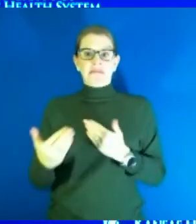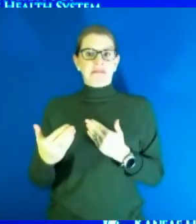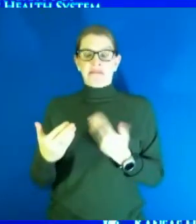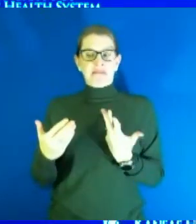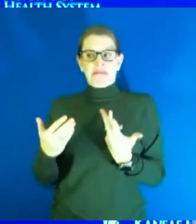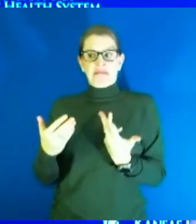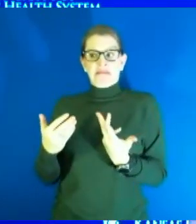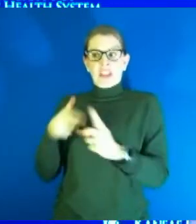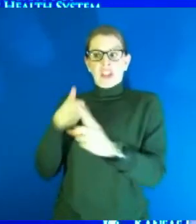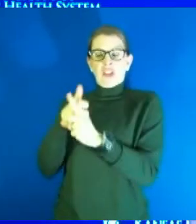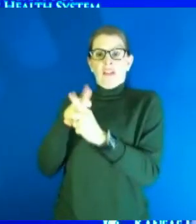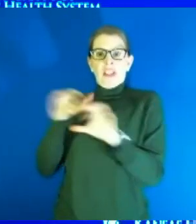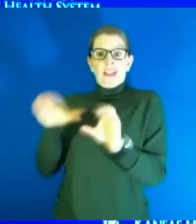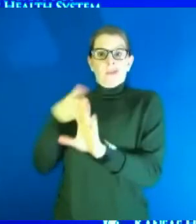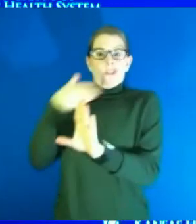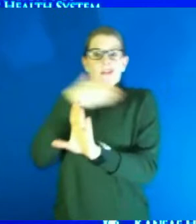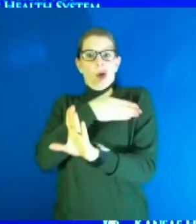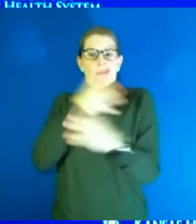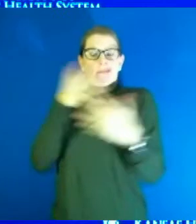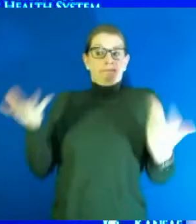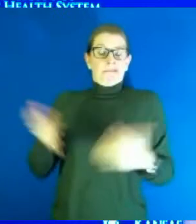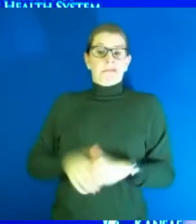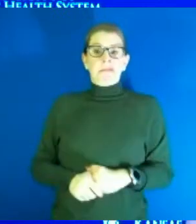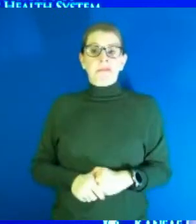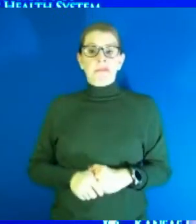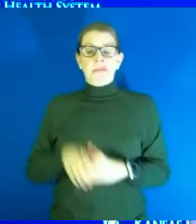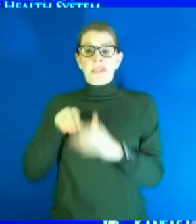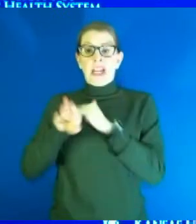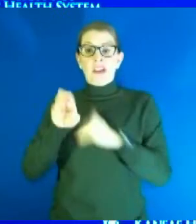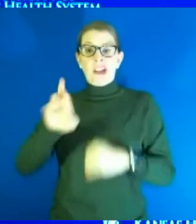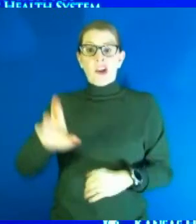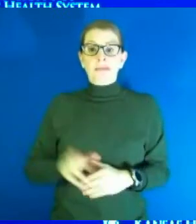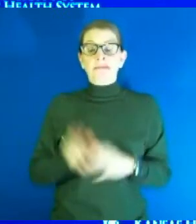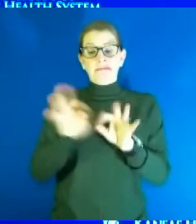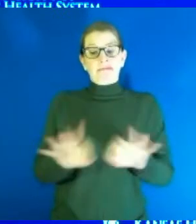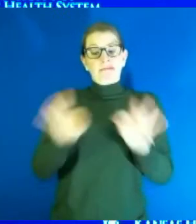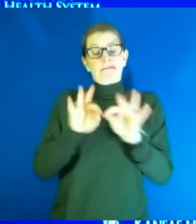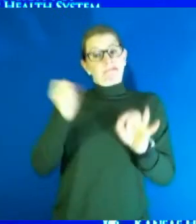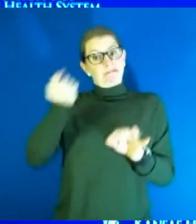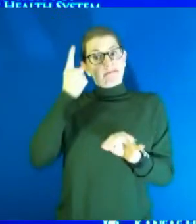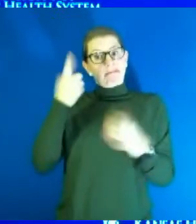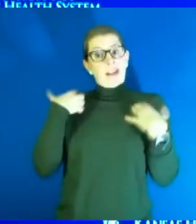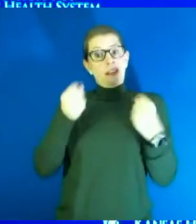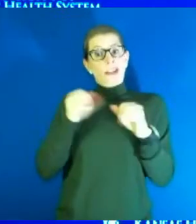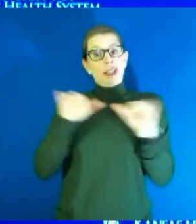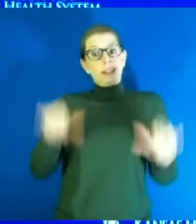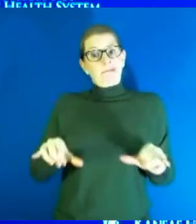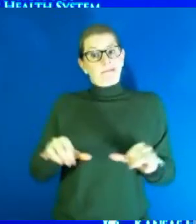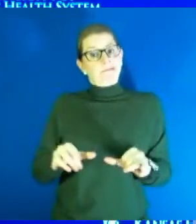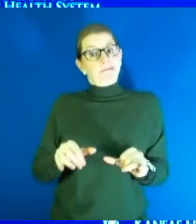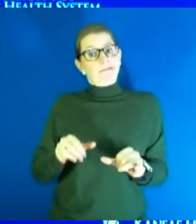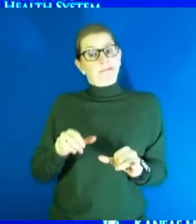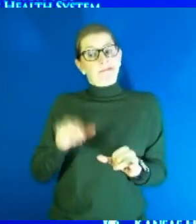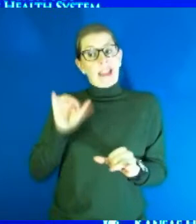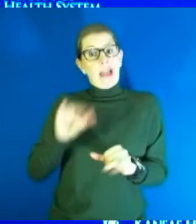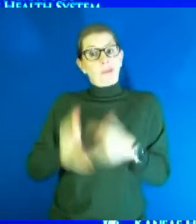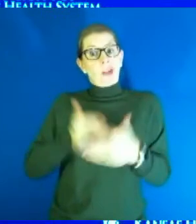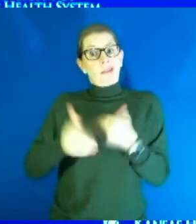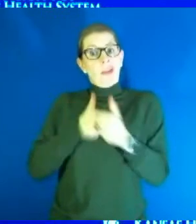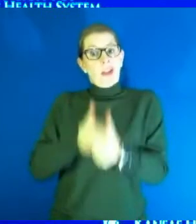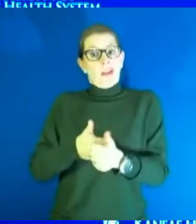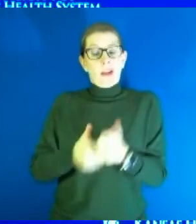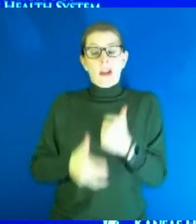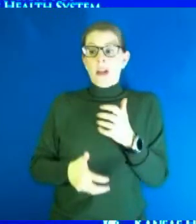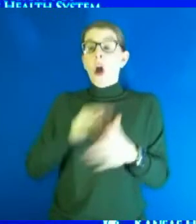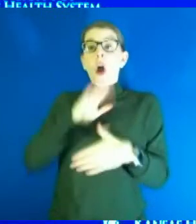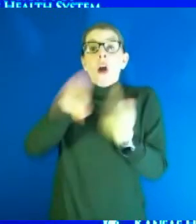you are adhering to outside. I think that's the important thing to understand about the health system and really pretty much all medical providers